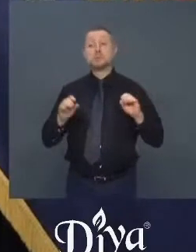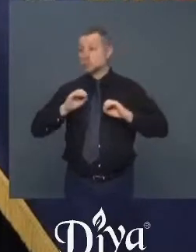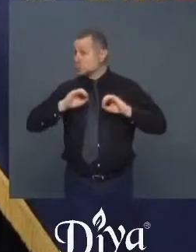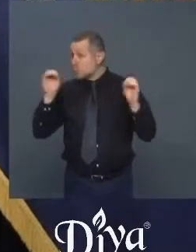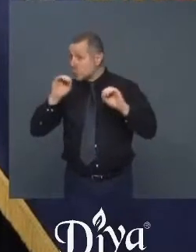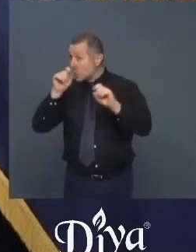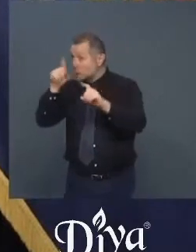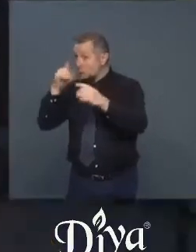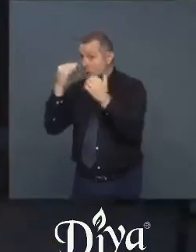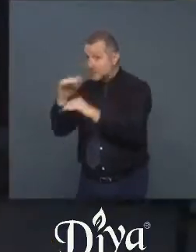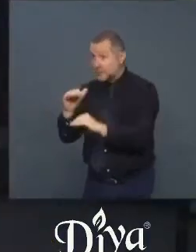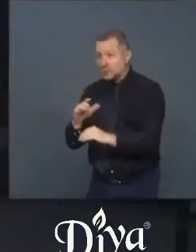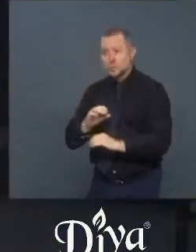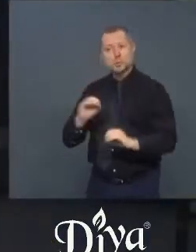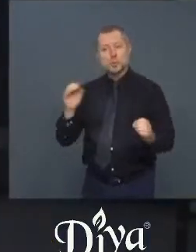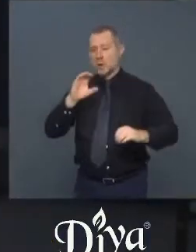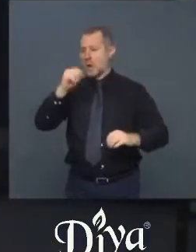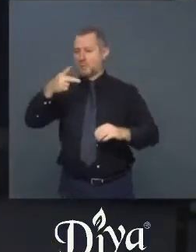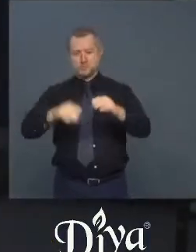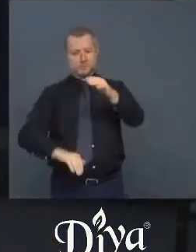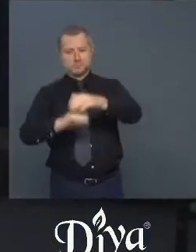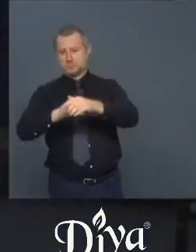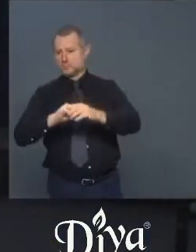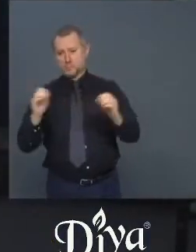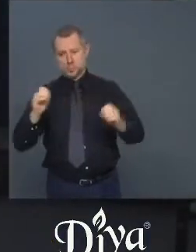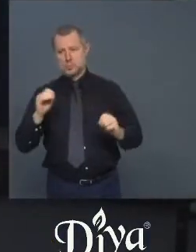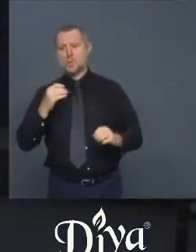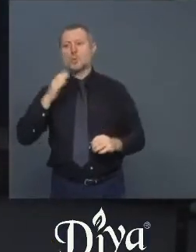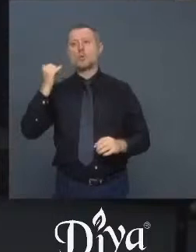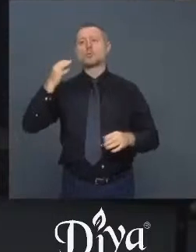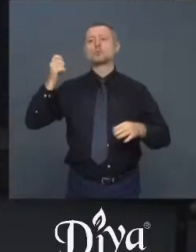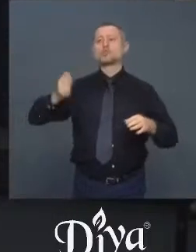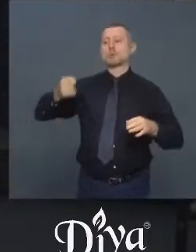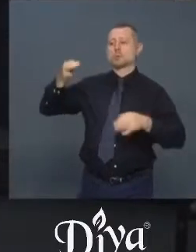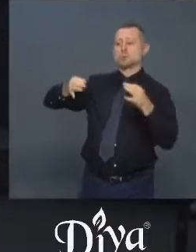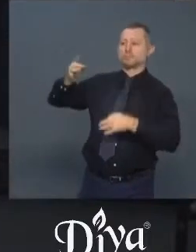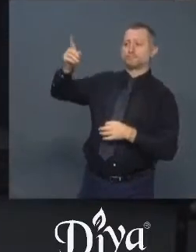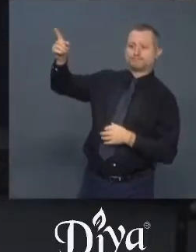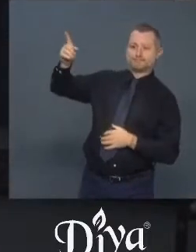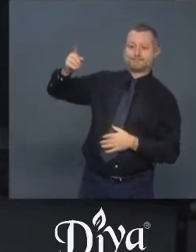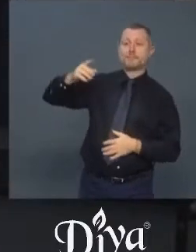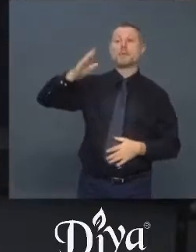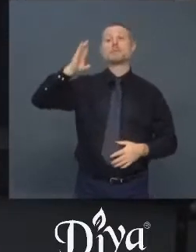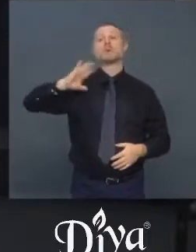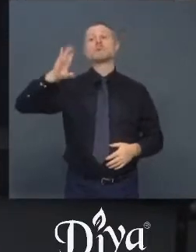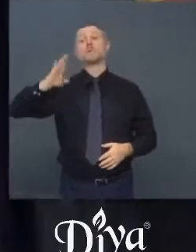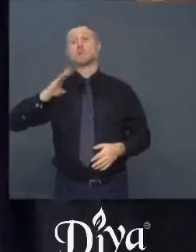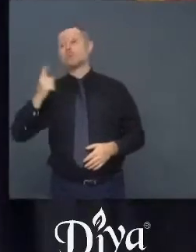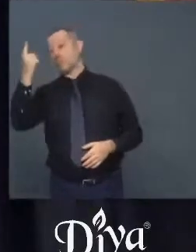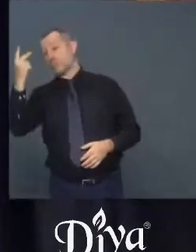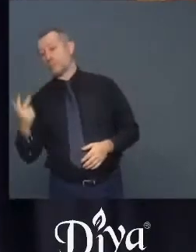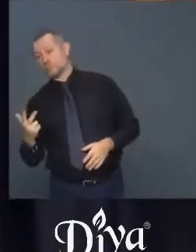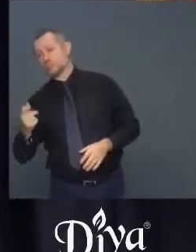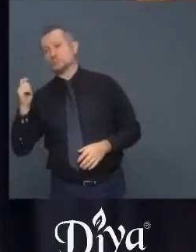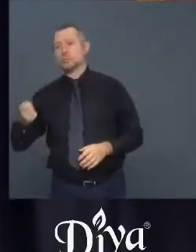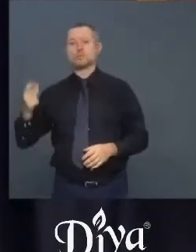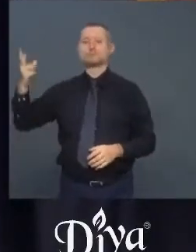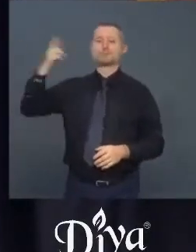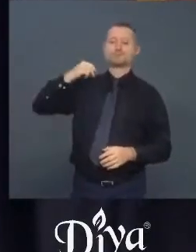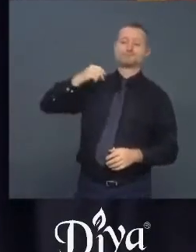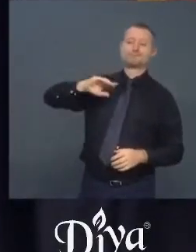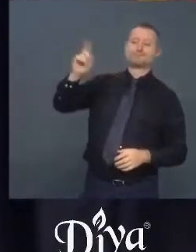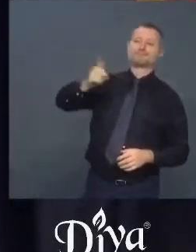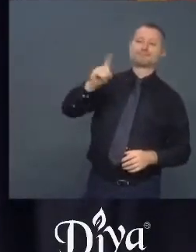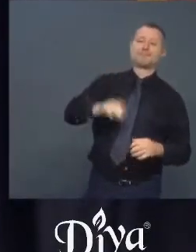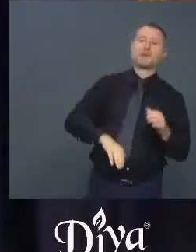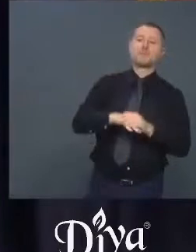gatherings per a court case, but we are appealing that. That was the Sue's case. We had said a third, and then the courts overruled us and put it at 50%, and we're in the midst of an appeal